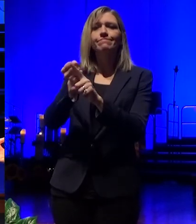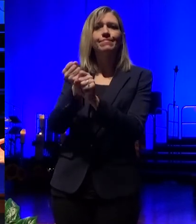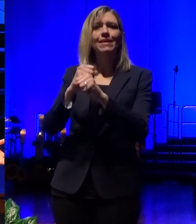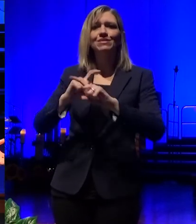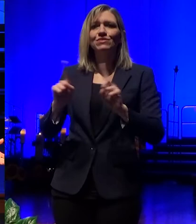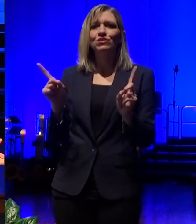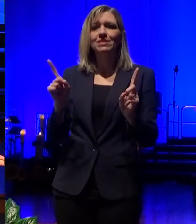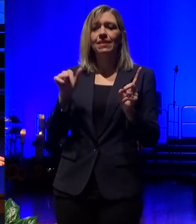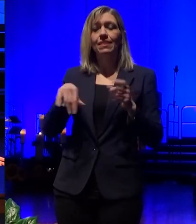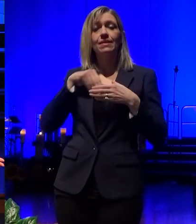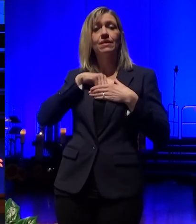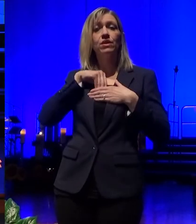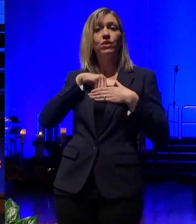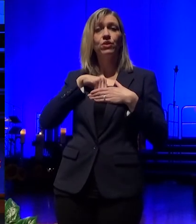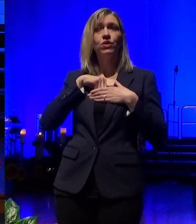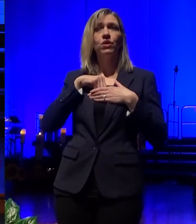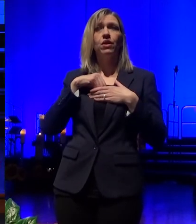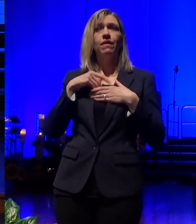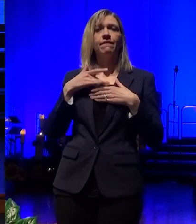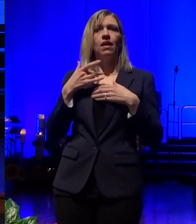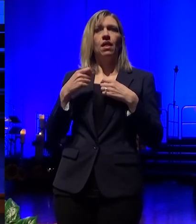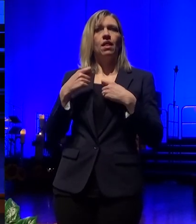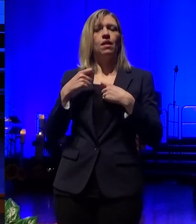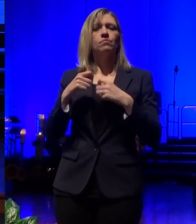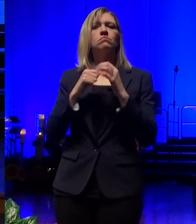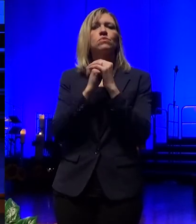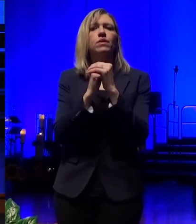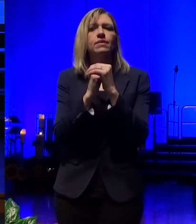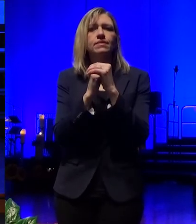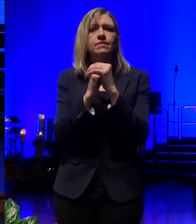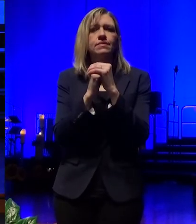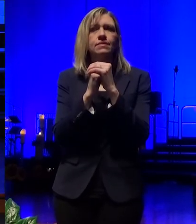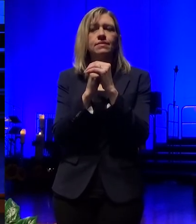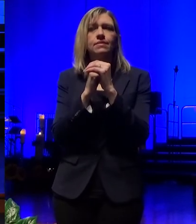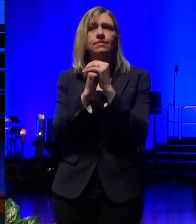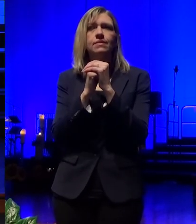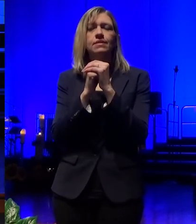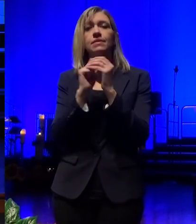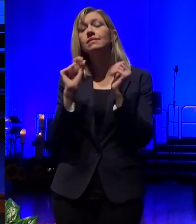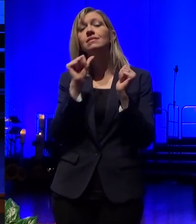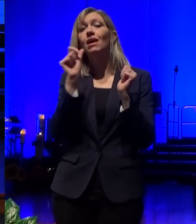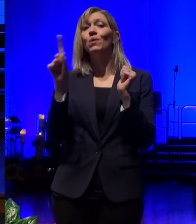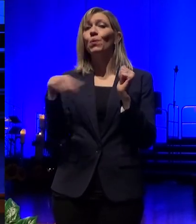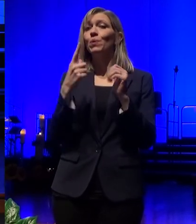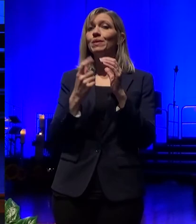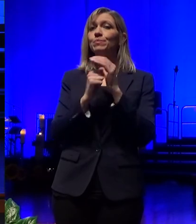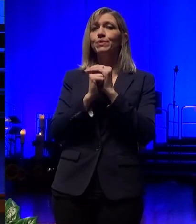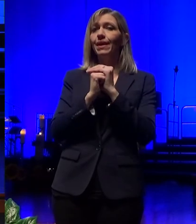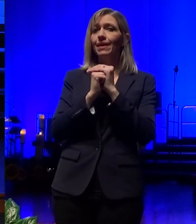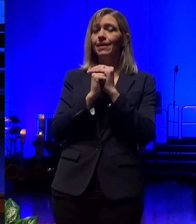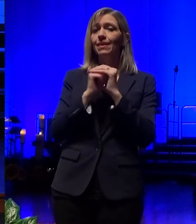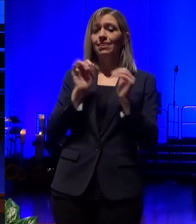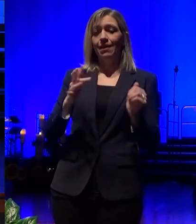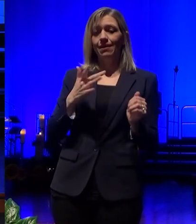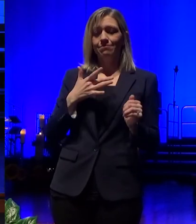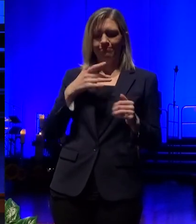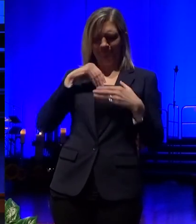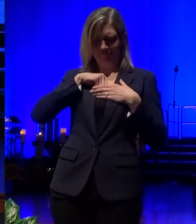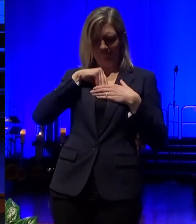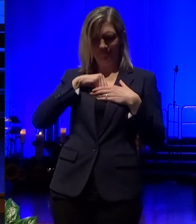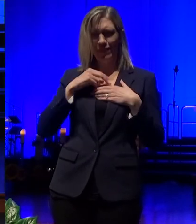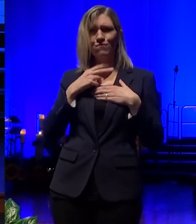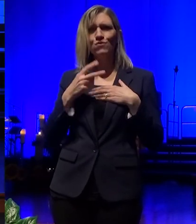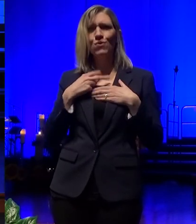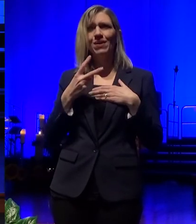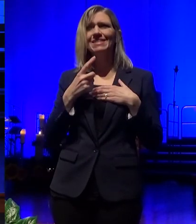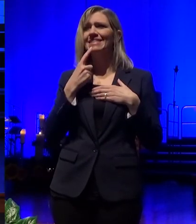And that inner voice said, pray. And not only that, it said to me,